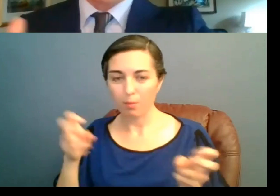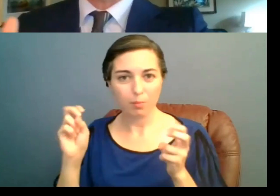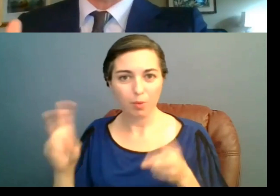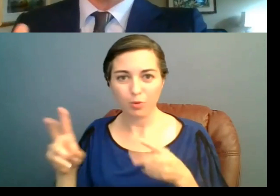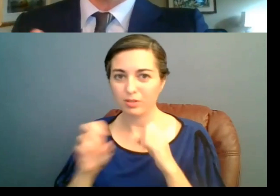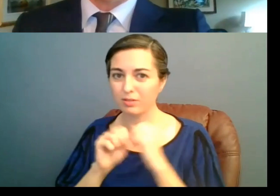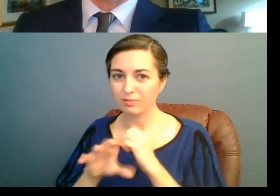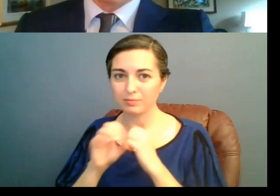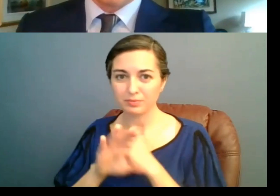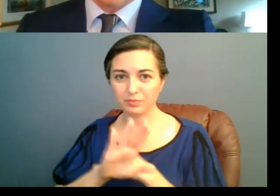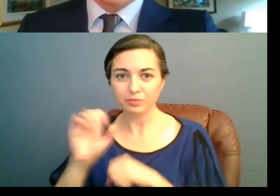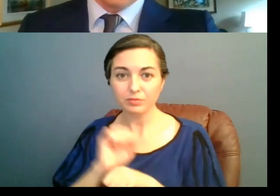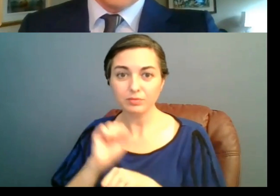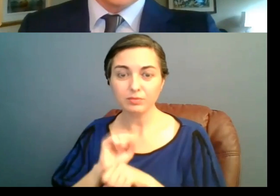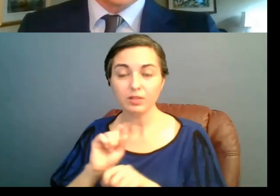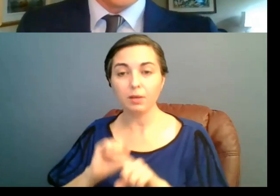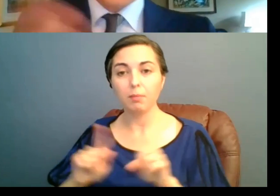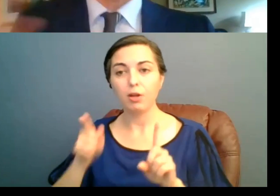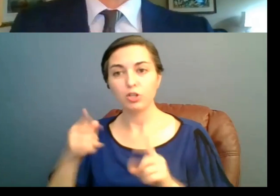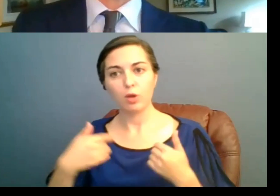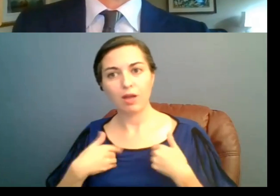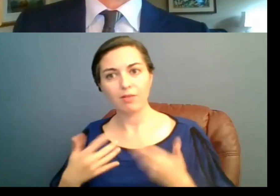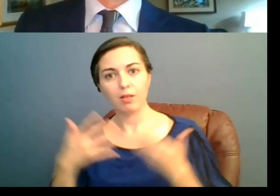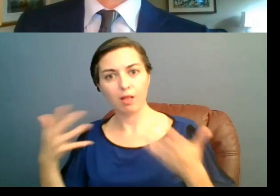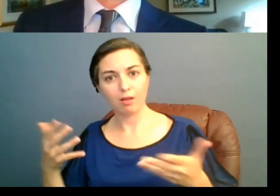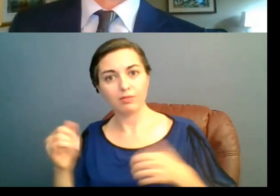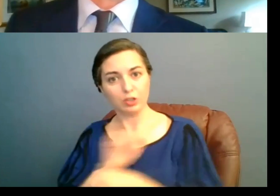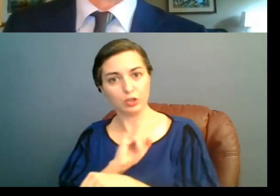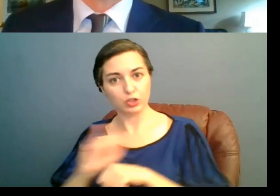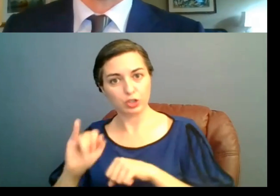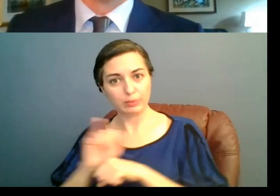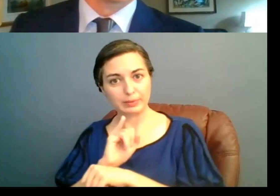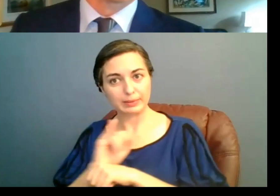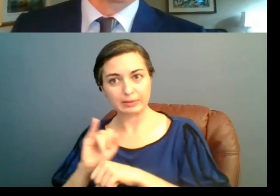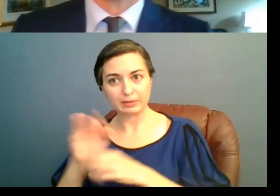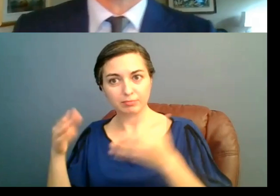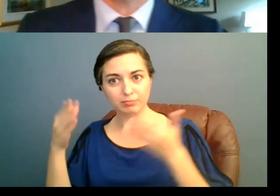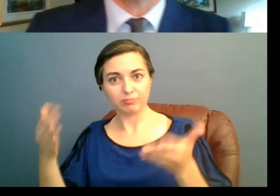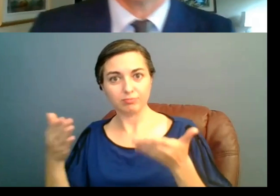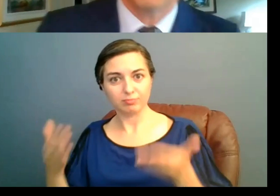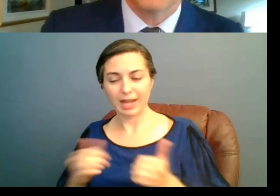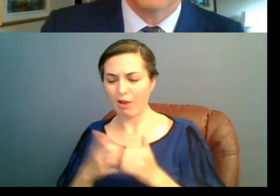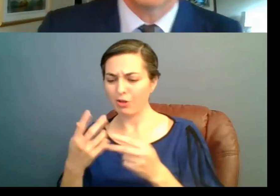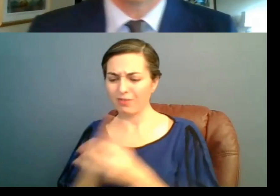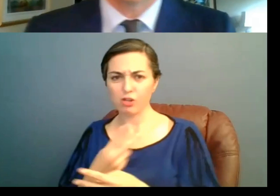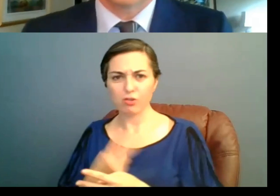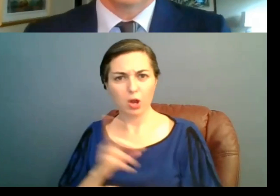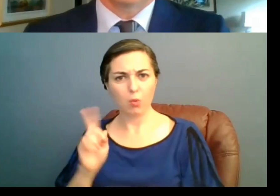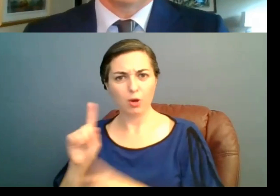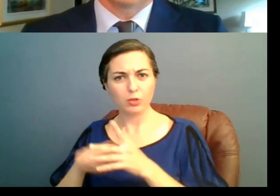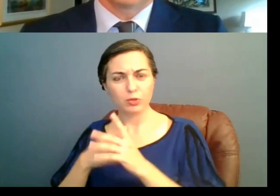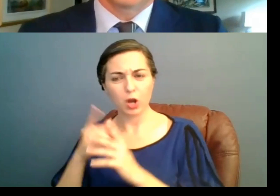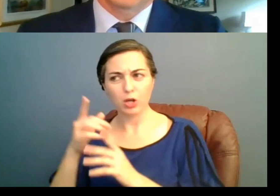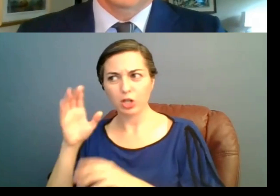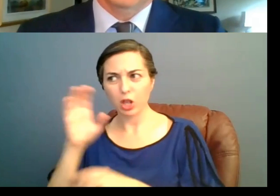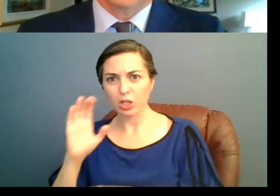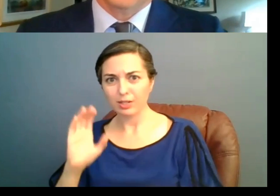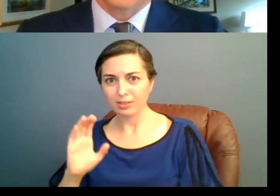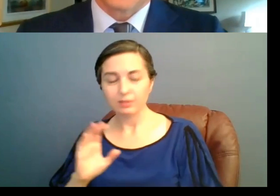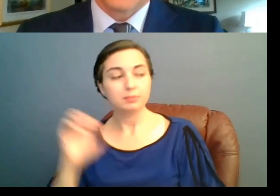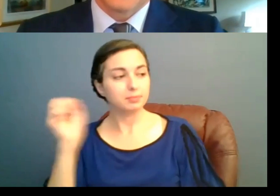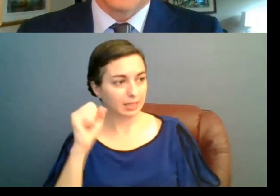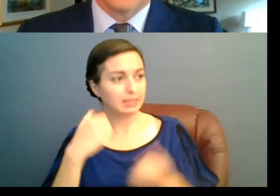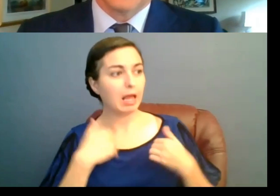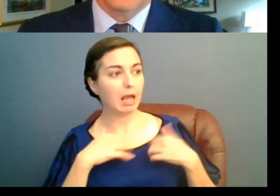generally you had a lot of internships coming up the way. How do you even figure this out? Where do you even start to look? Yeah, so there is